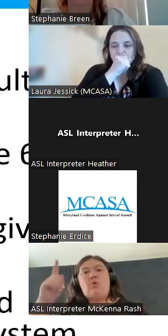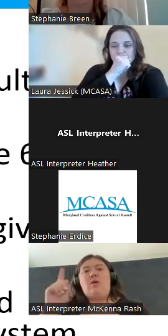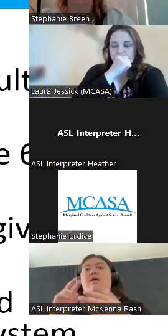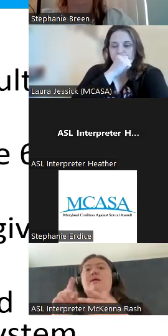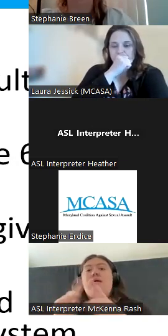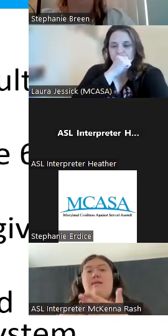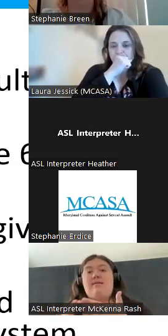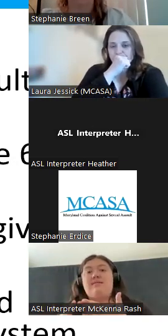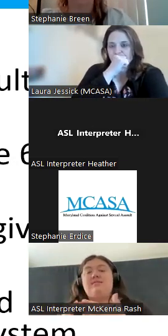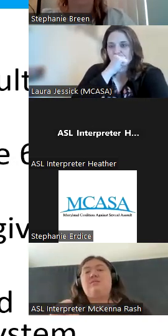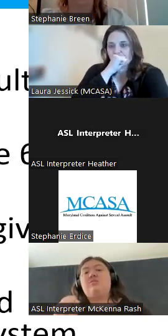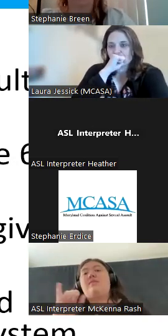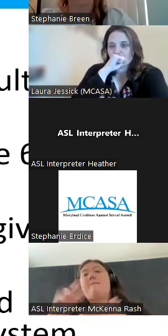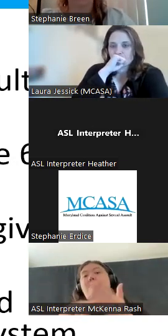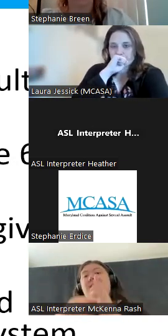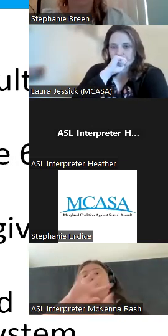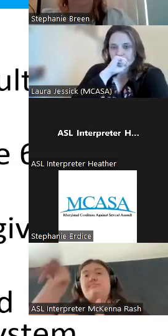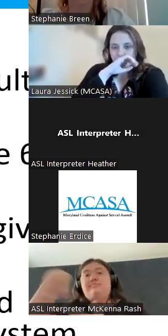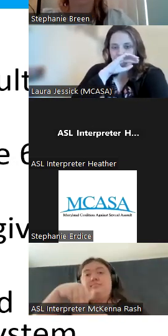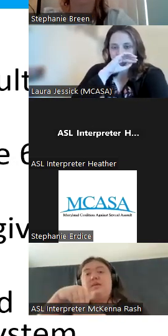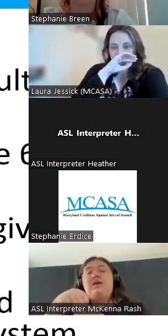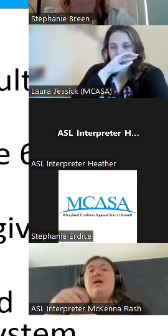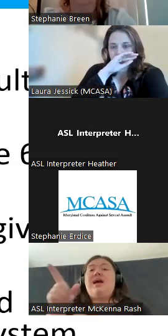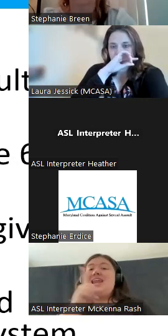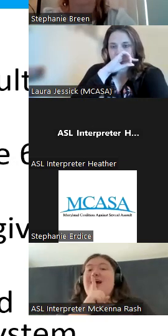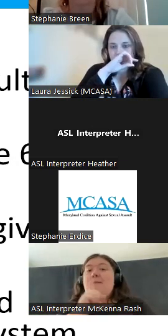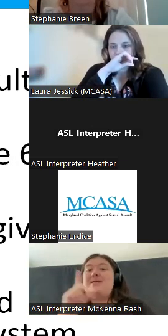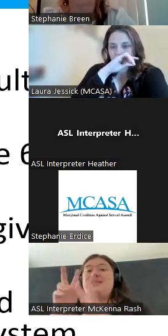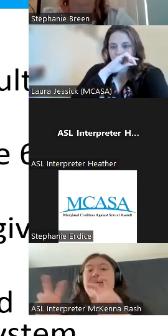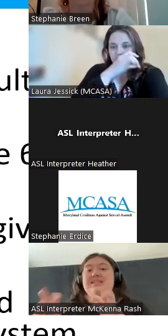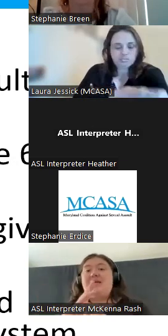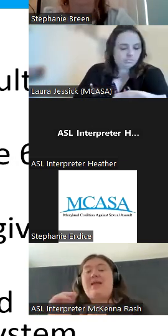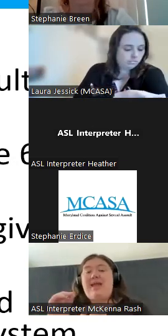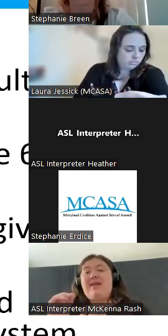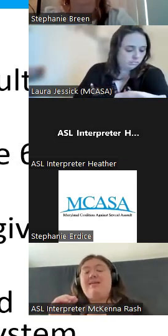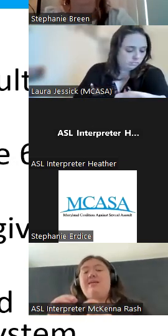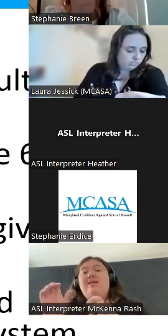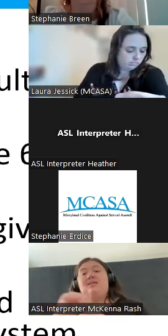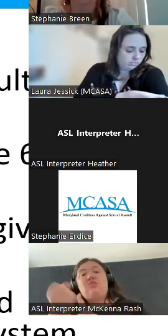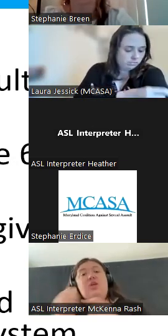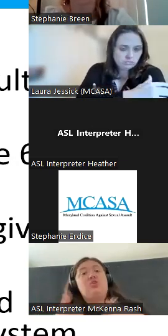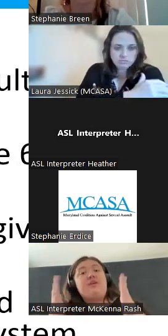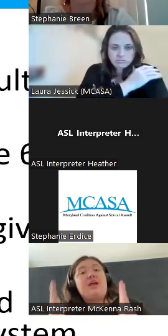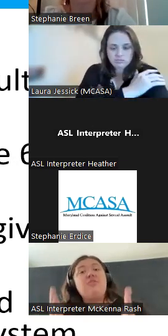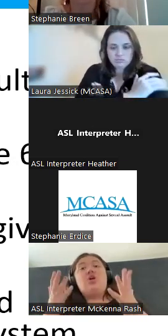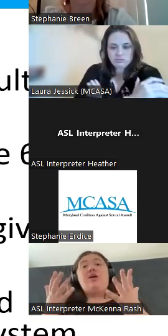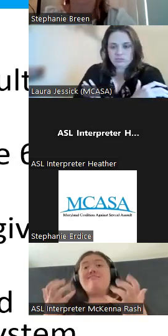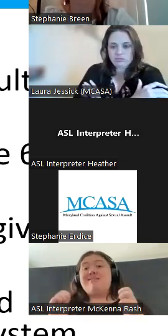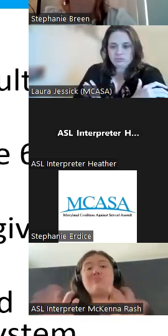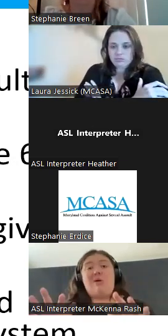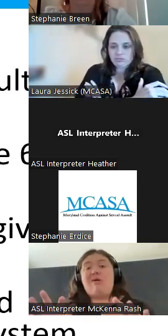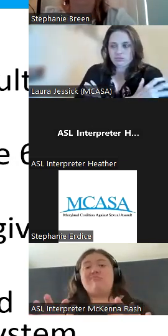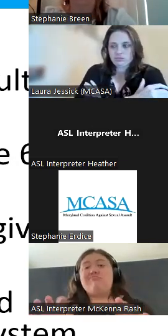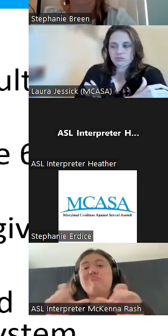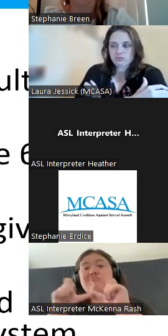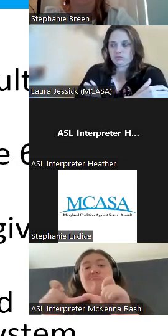So this encompasses all of the anonymous exams, as well as any case where a survivor may no longer wish to pursue a